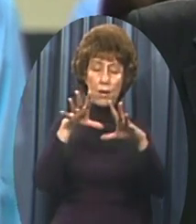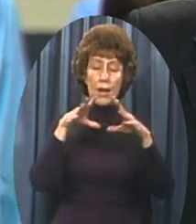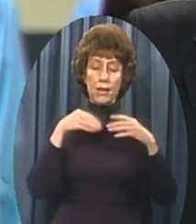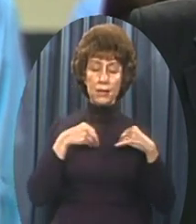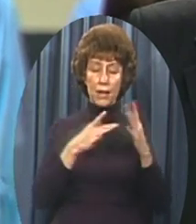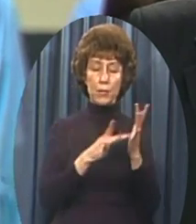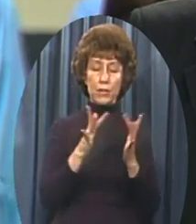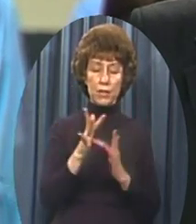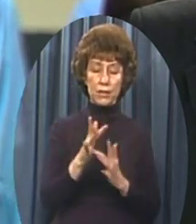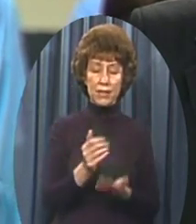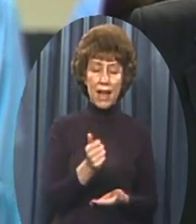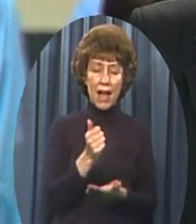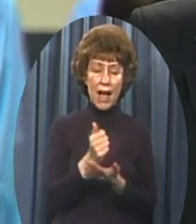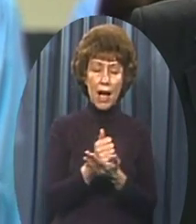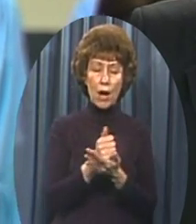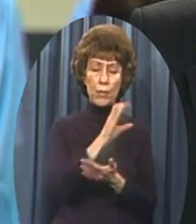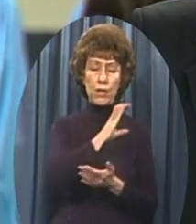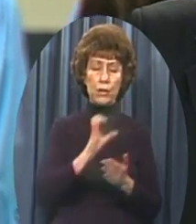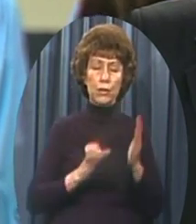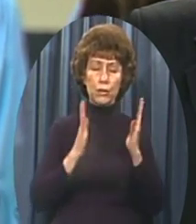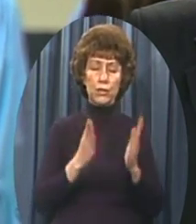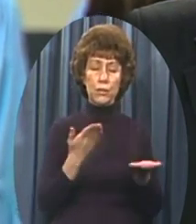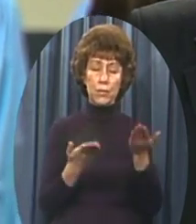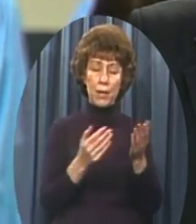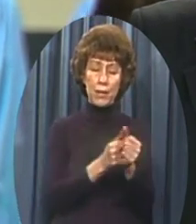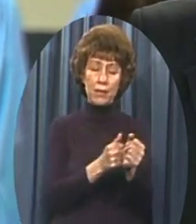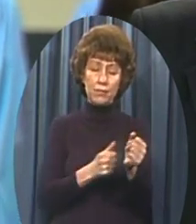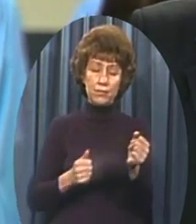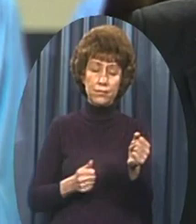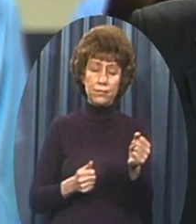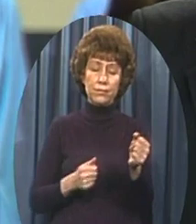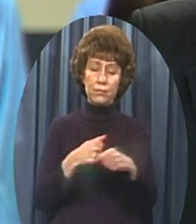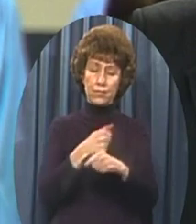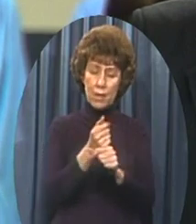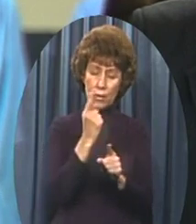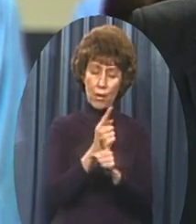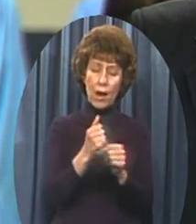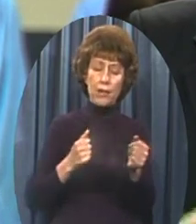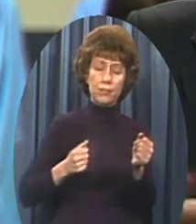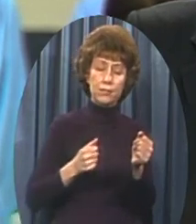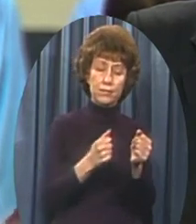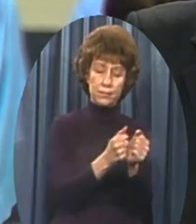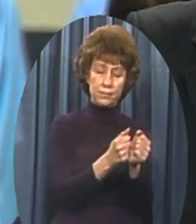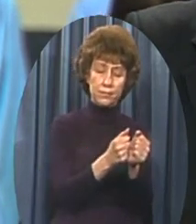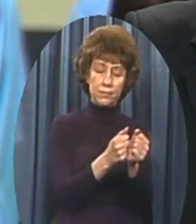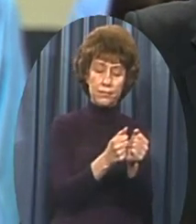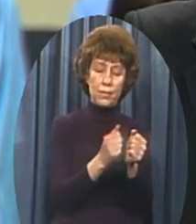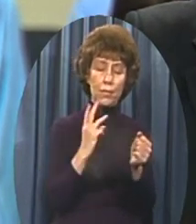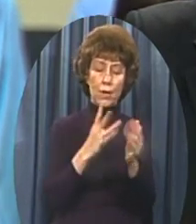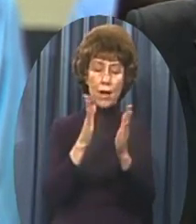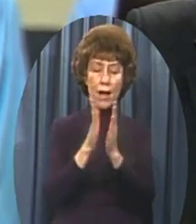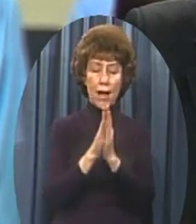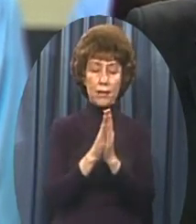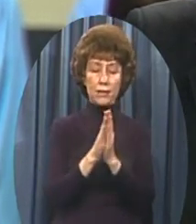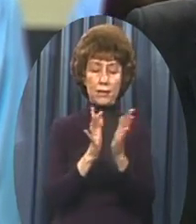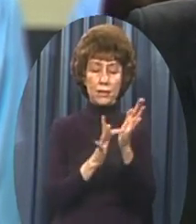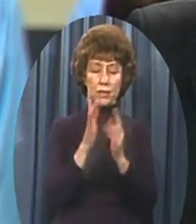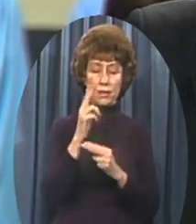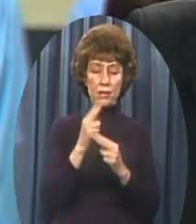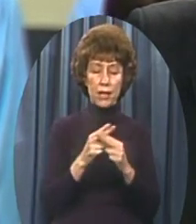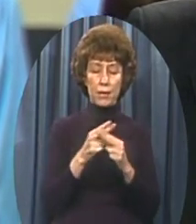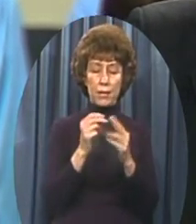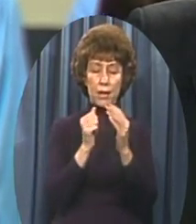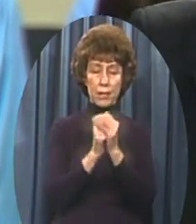lives. Meet the need of every man, woman, boy, girl in this building. We ask in Jesus' name and for Jesus' sake.